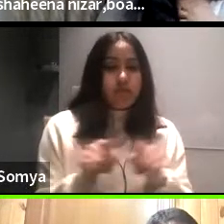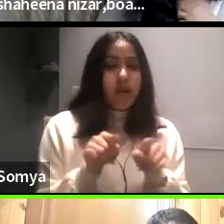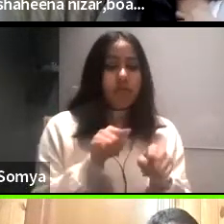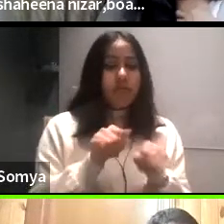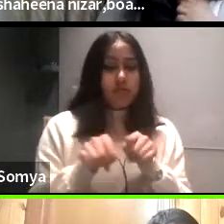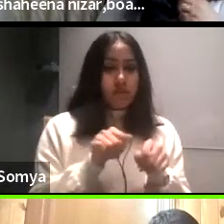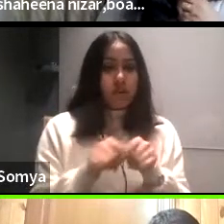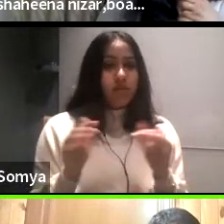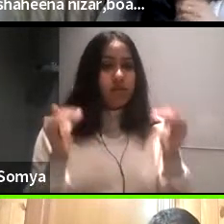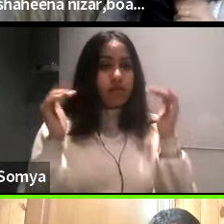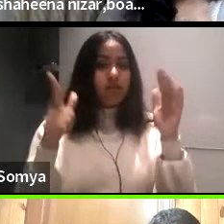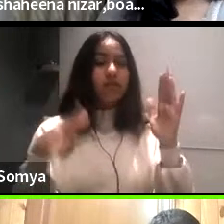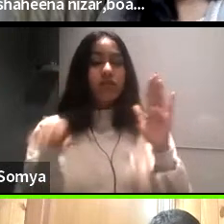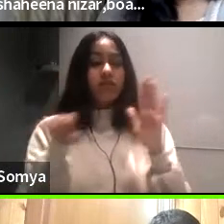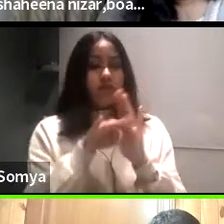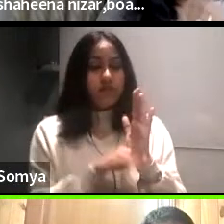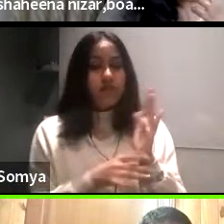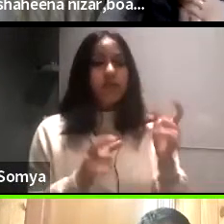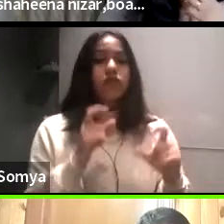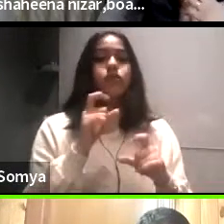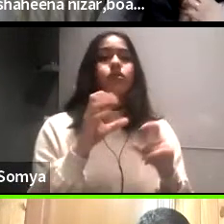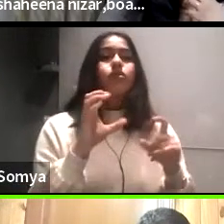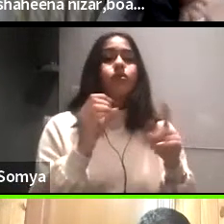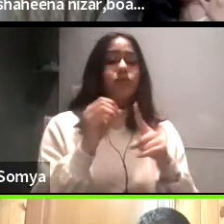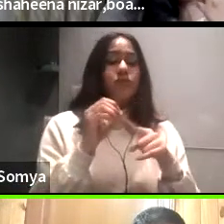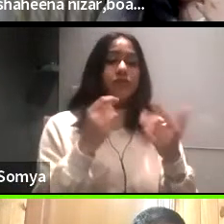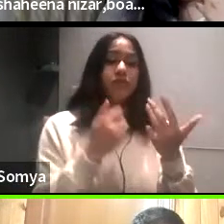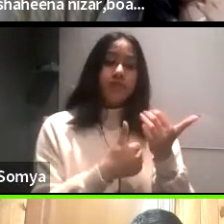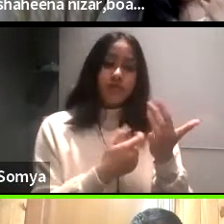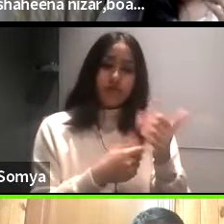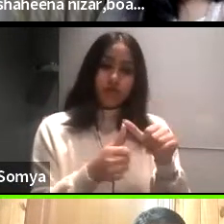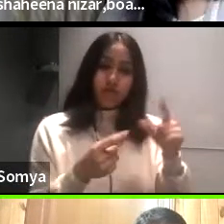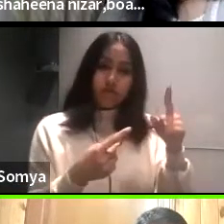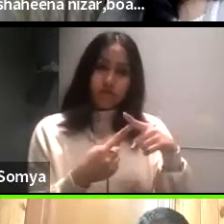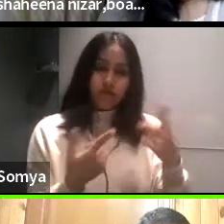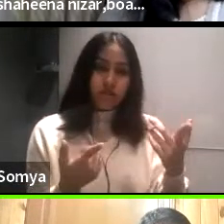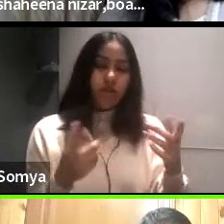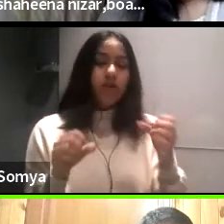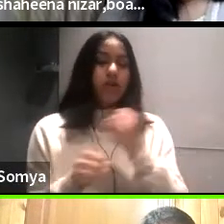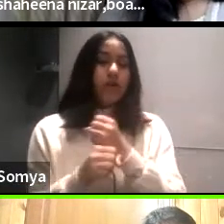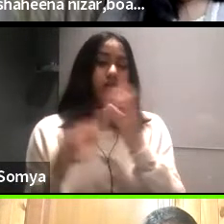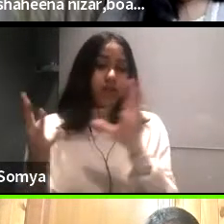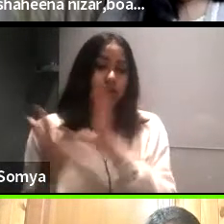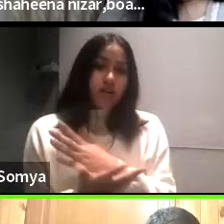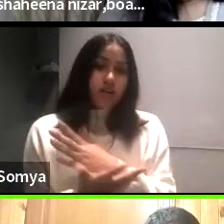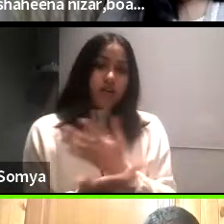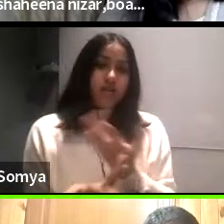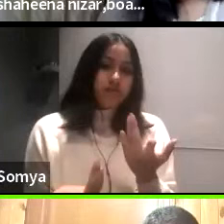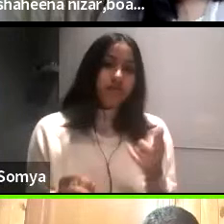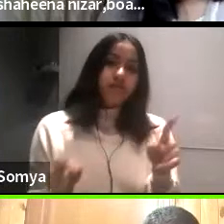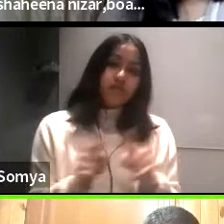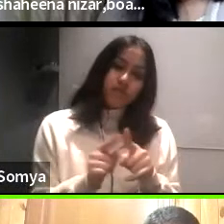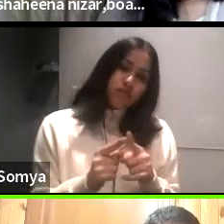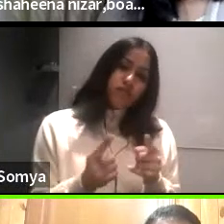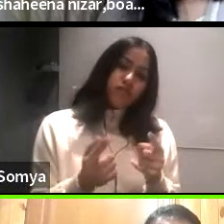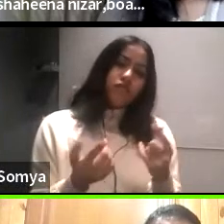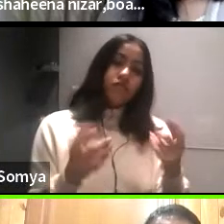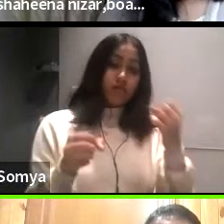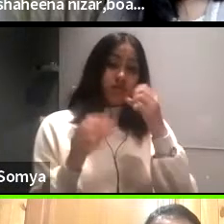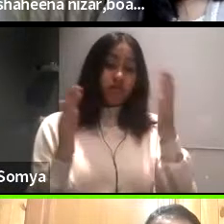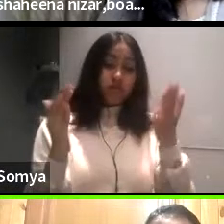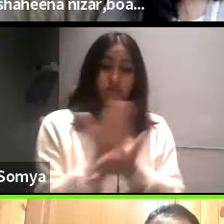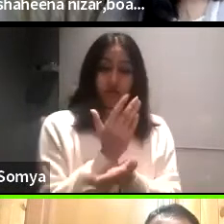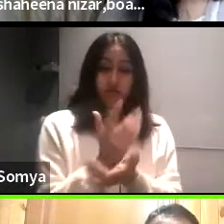inclusion by corporates or other institutions globally? And second question is, what are countries doing to protect